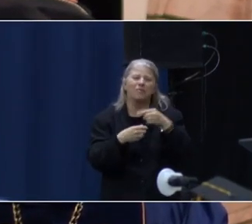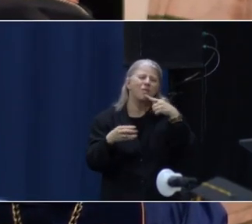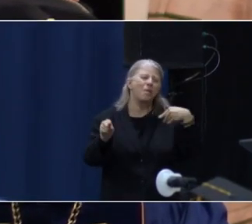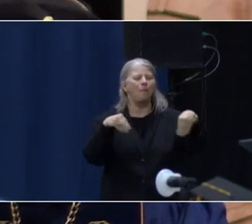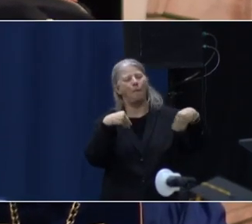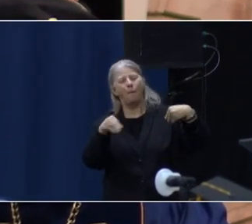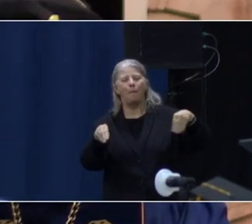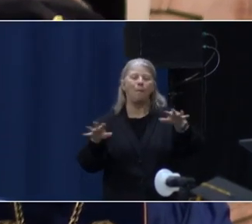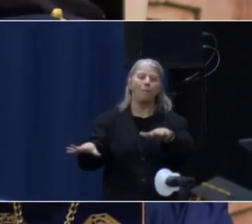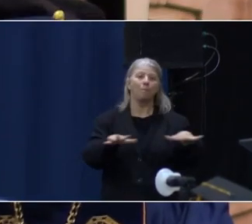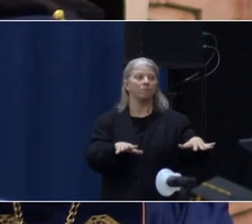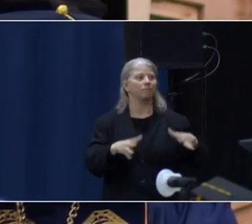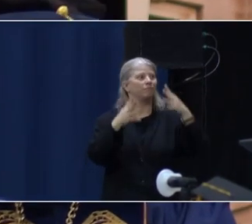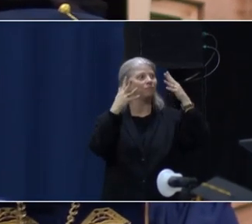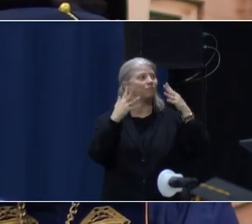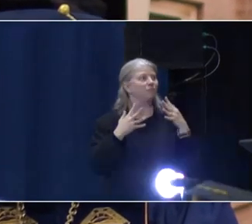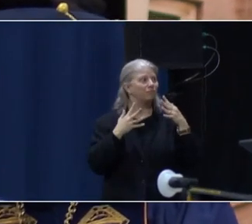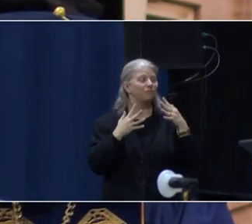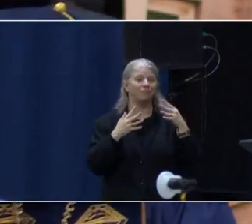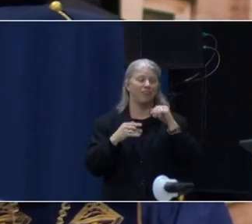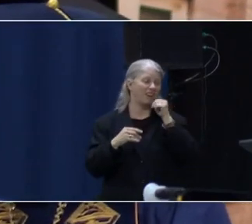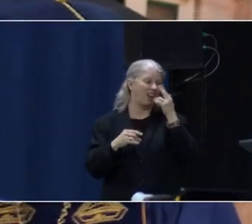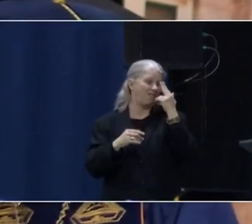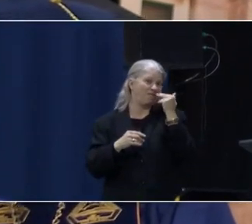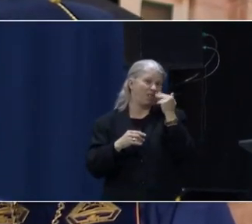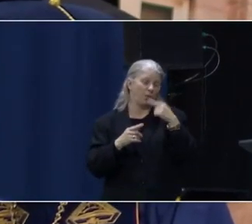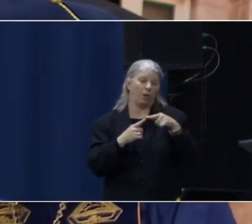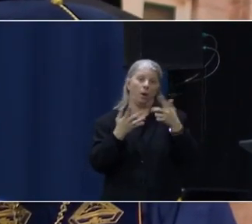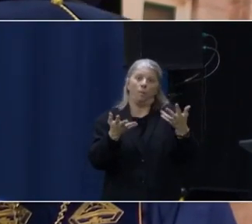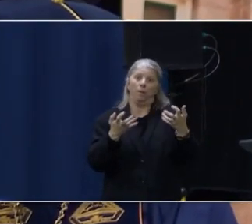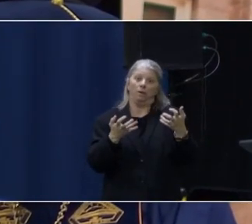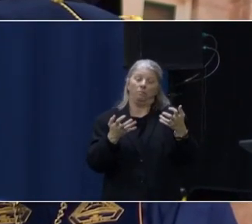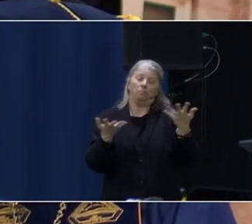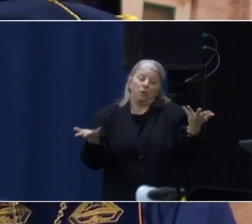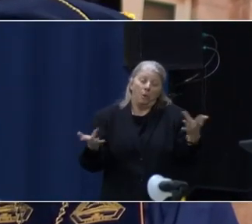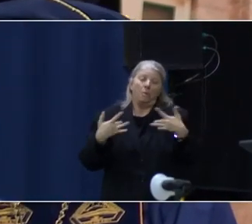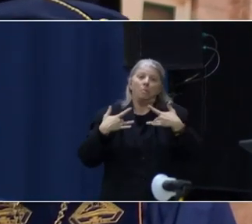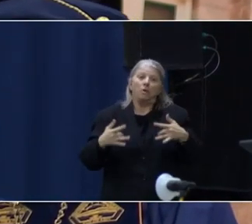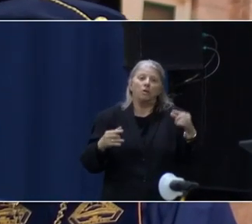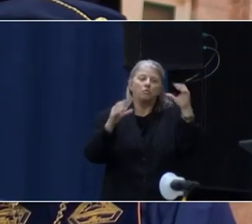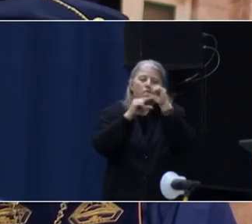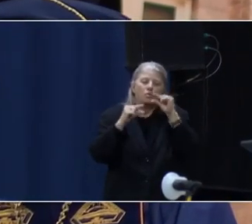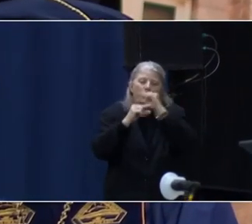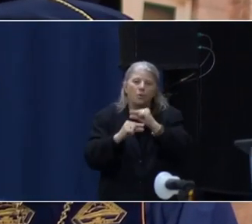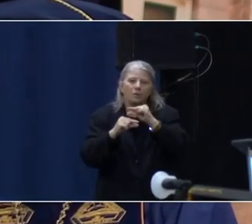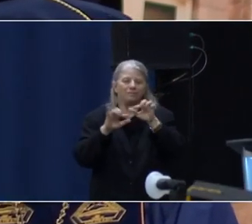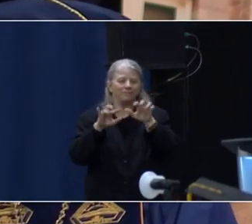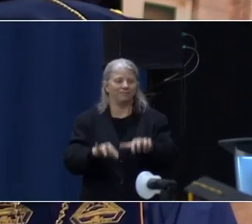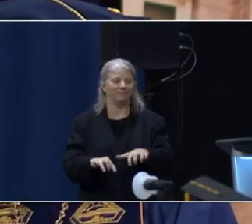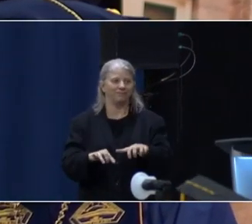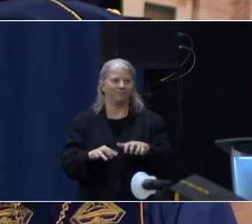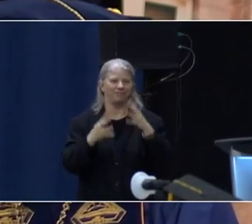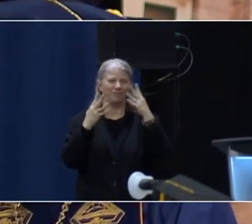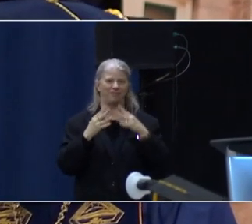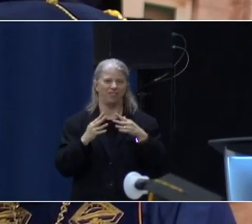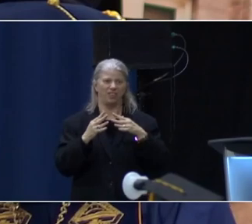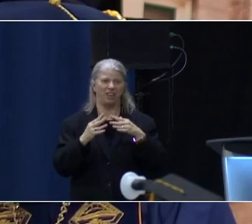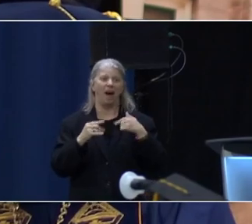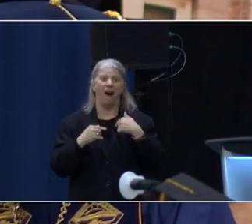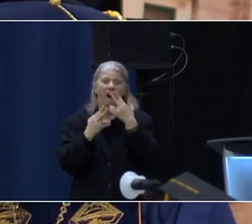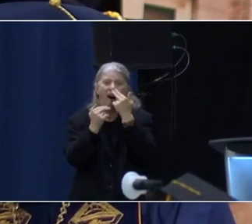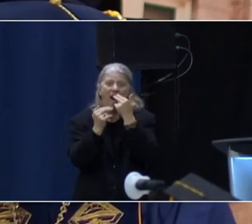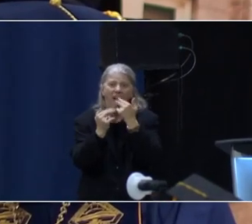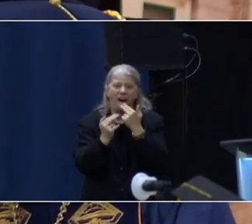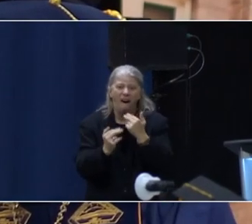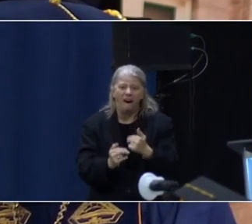up. Unfortunately, I'm not funny when I want to be, so naturally, I Googled it. Also, unfortunately, I am very easy to amuse and